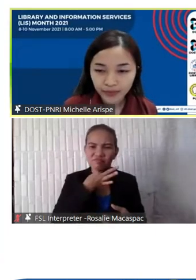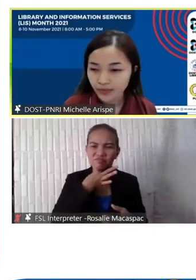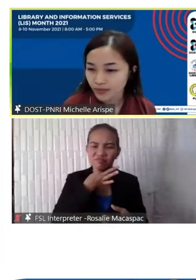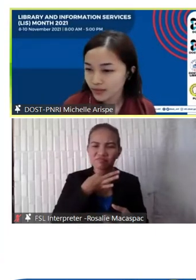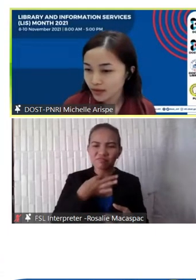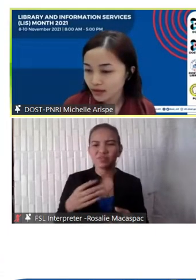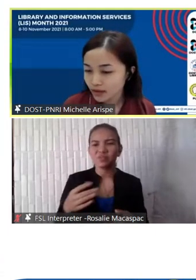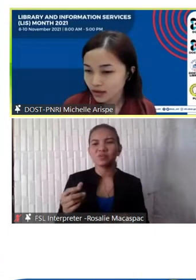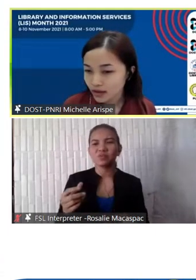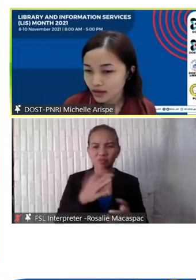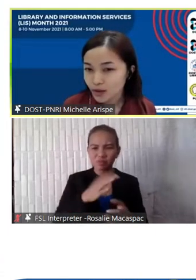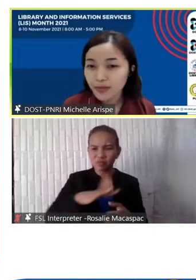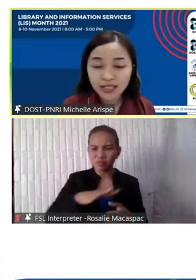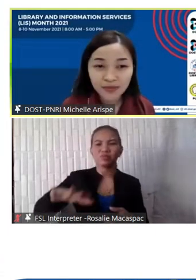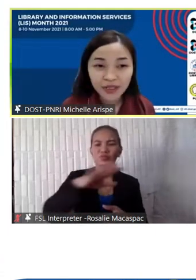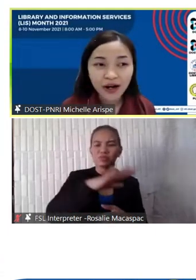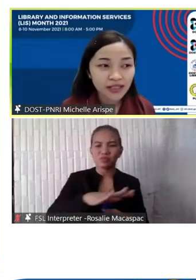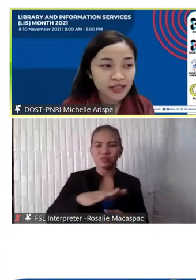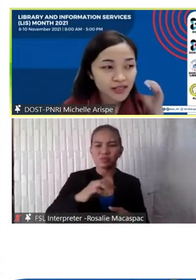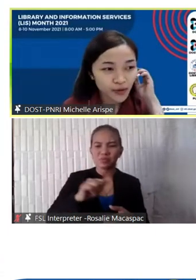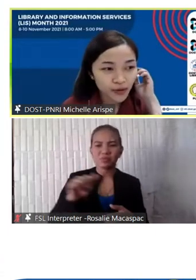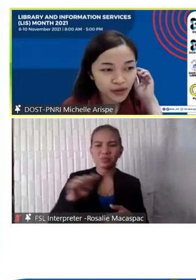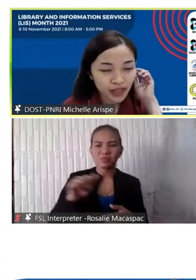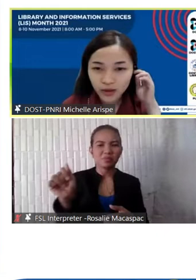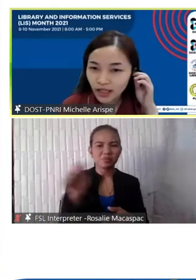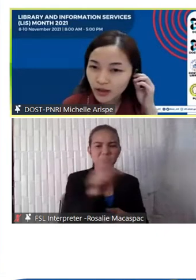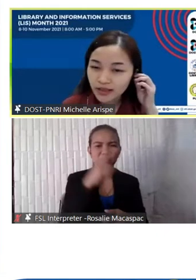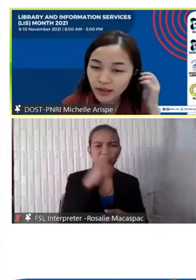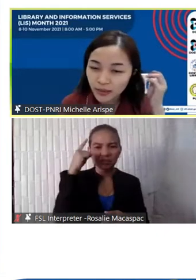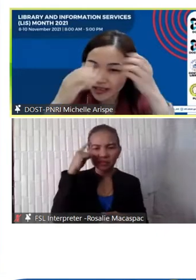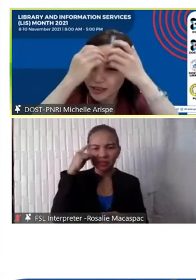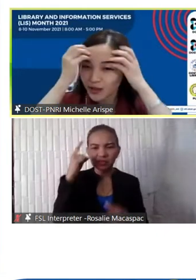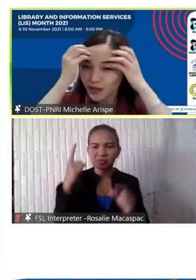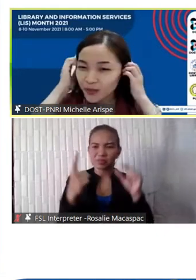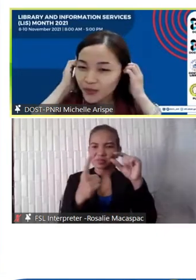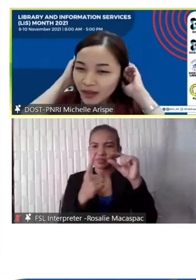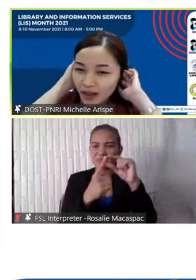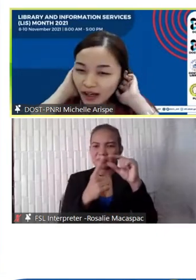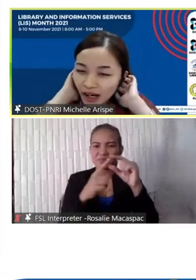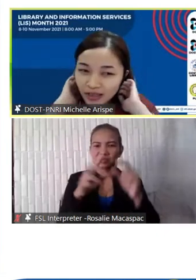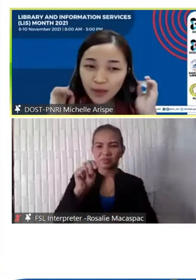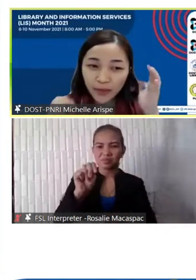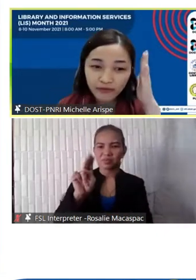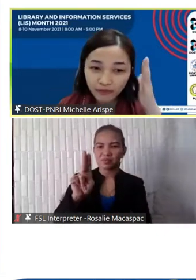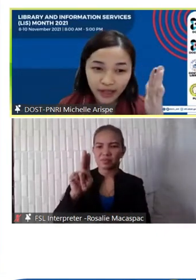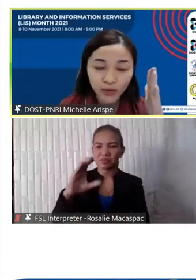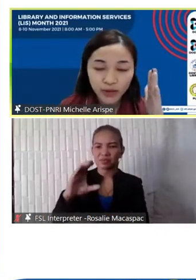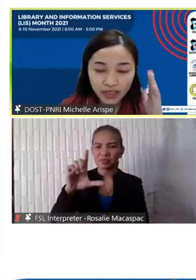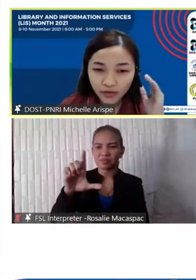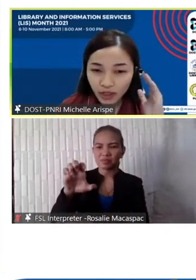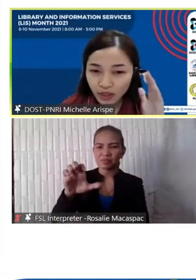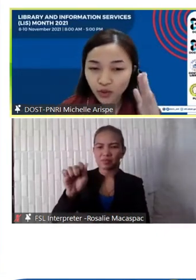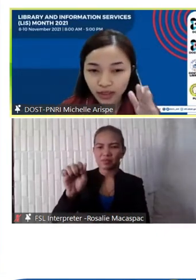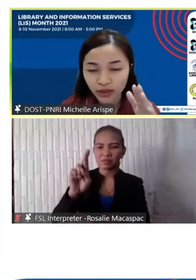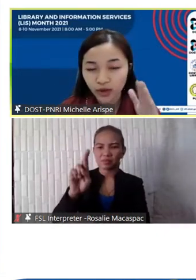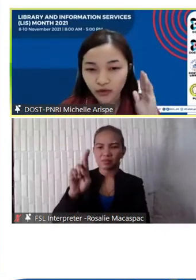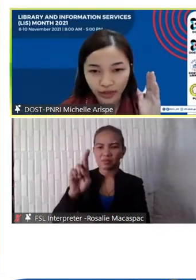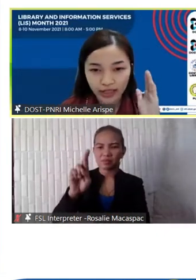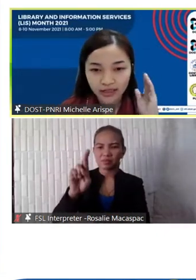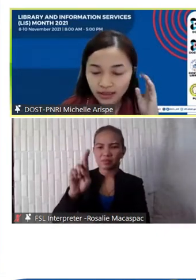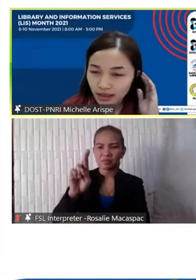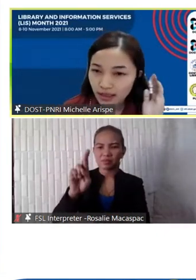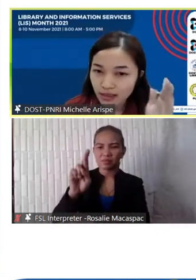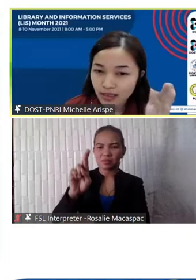nuclear? So please be honest po, no? Tayo-tayo lang naman dito. Top of mind, what's the first word